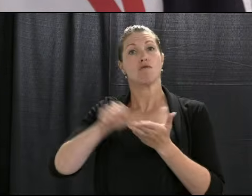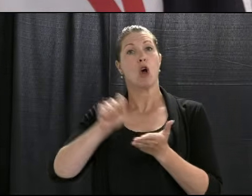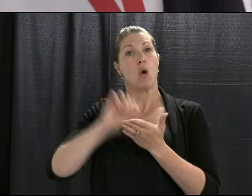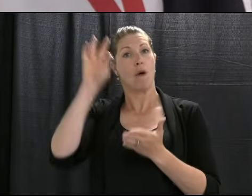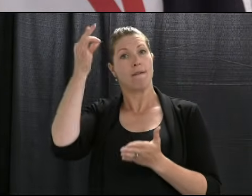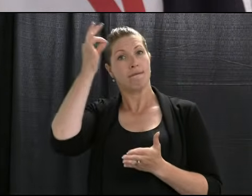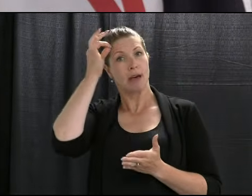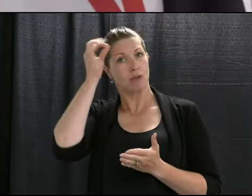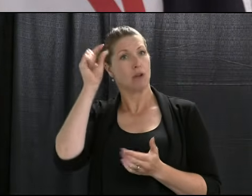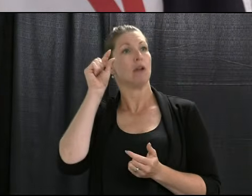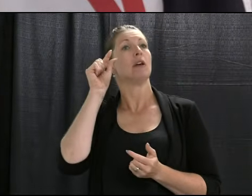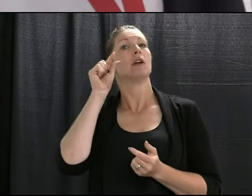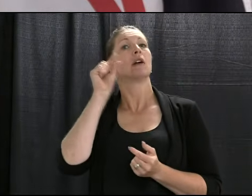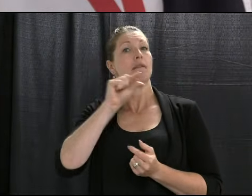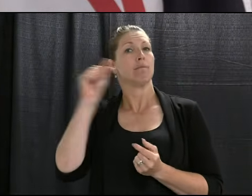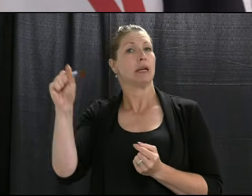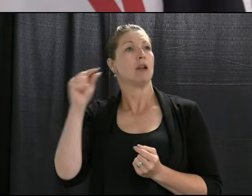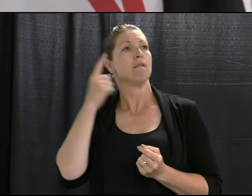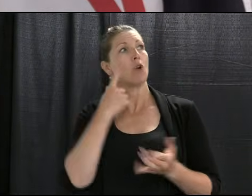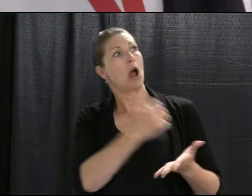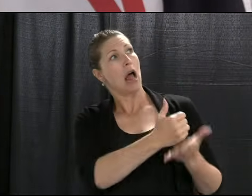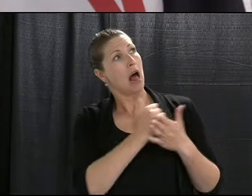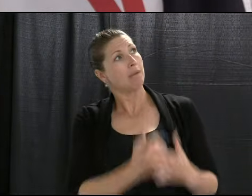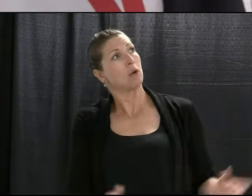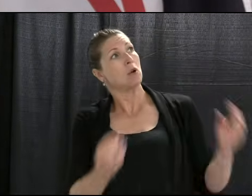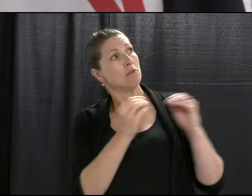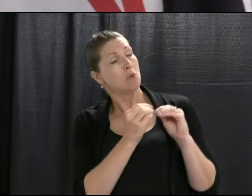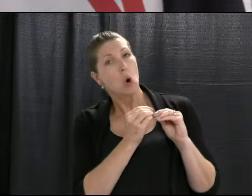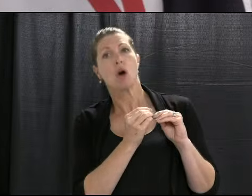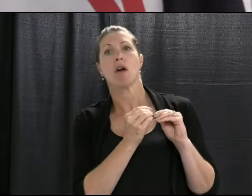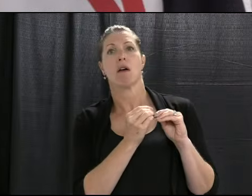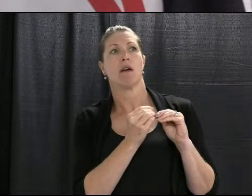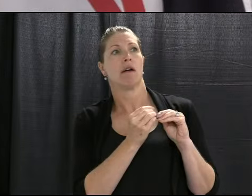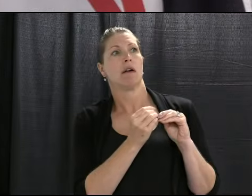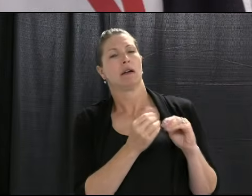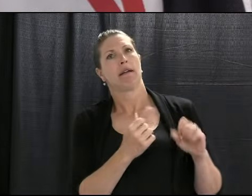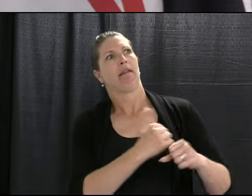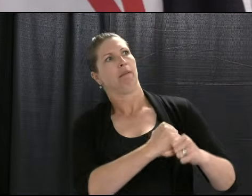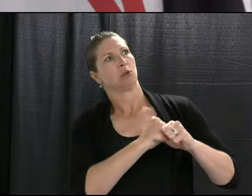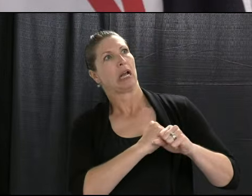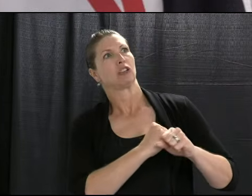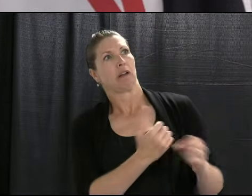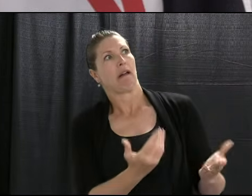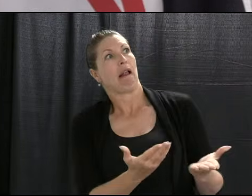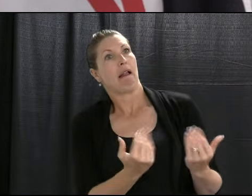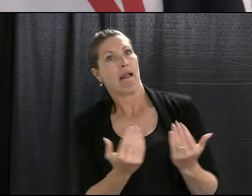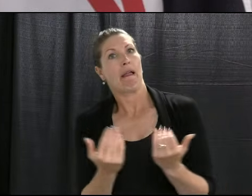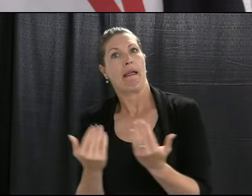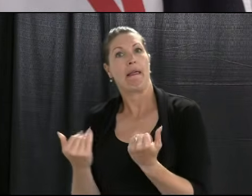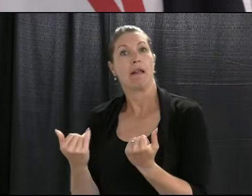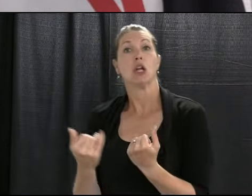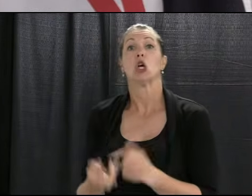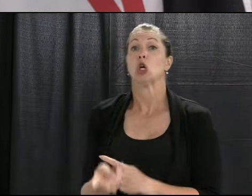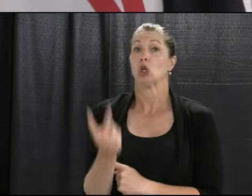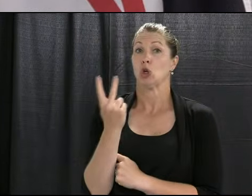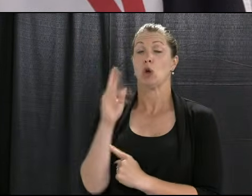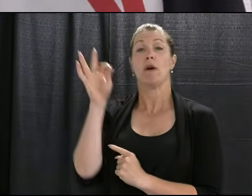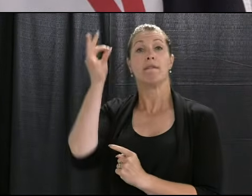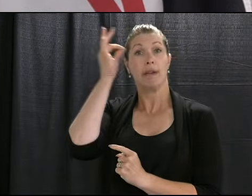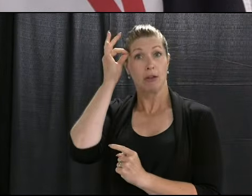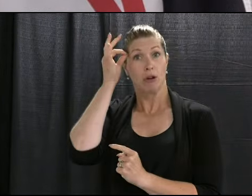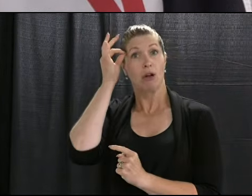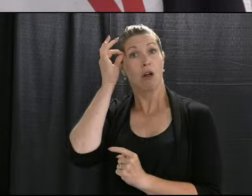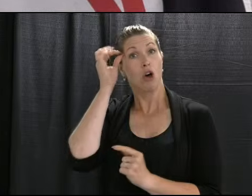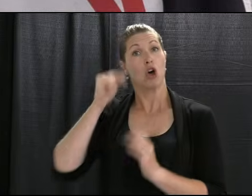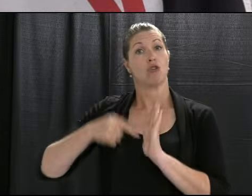and Community Resilience requesting further assistance. Now, I know that letter was only sent yesterday, but just so everybody is aware, there are 2 federal representatives at the